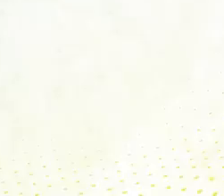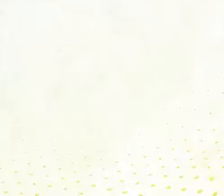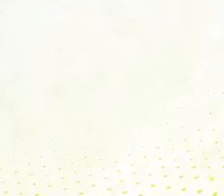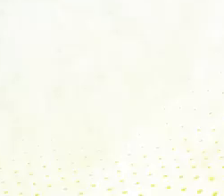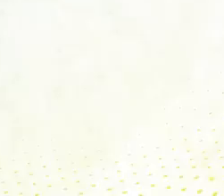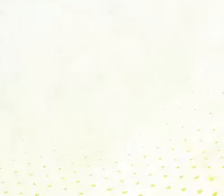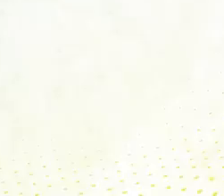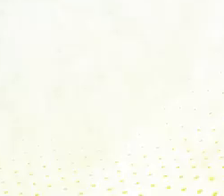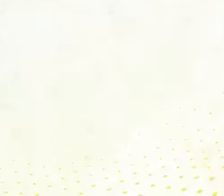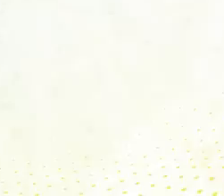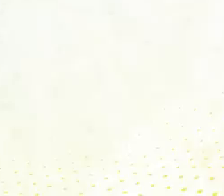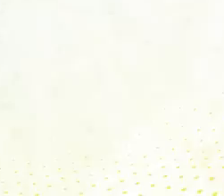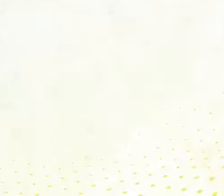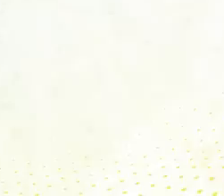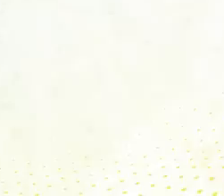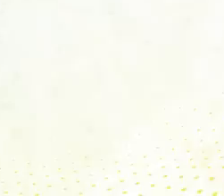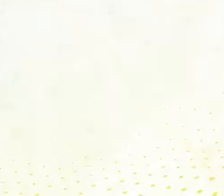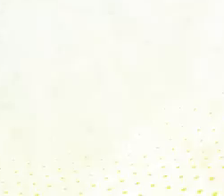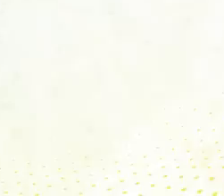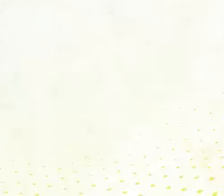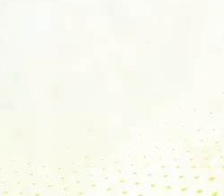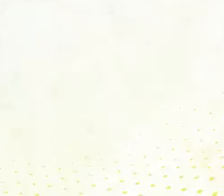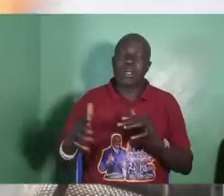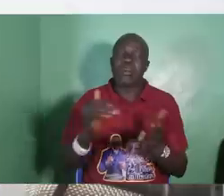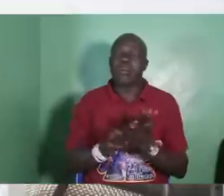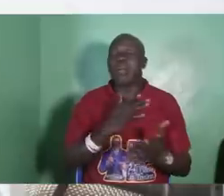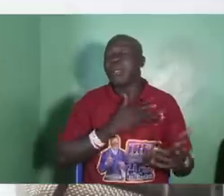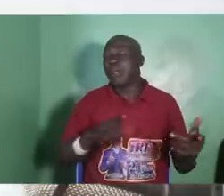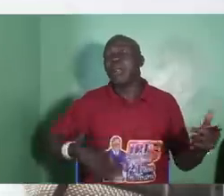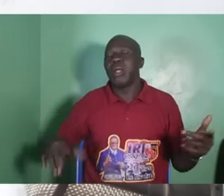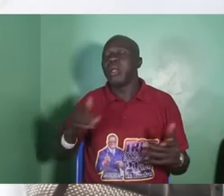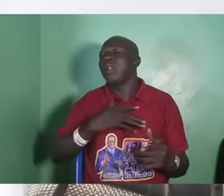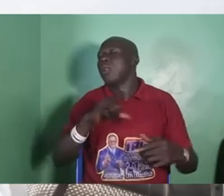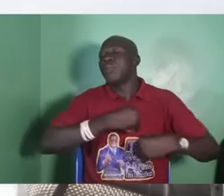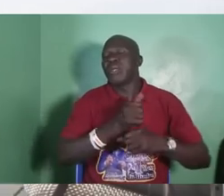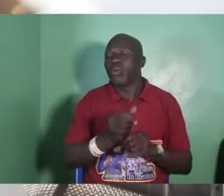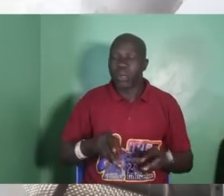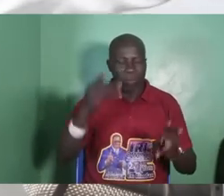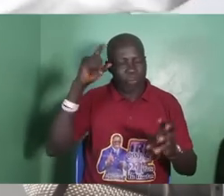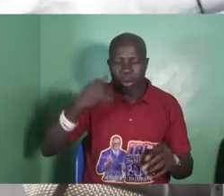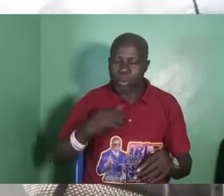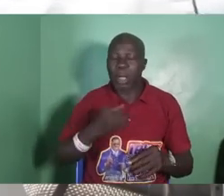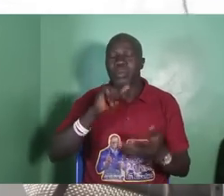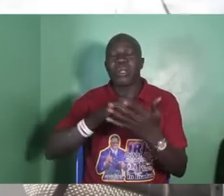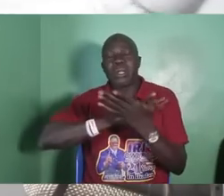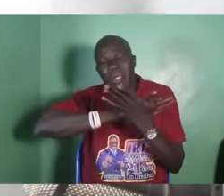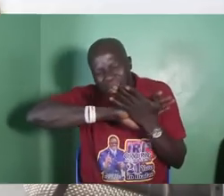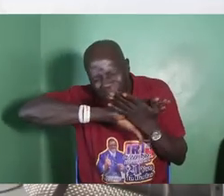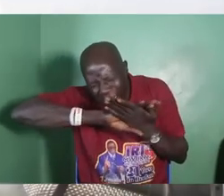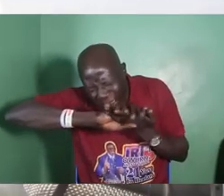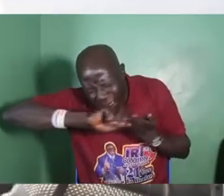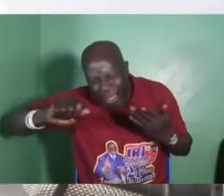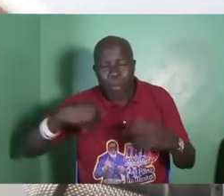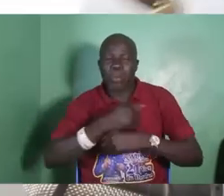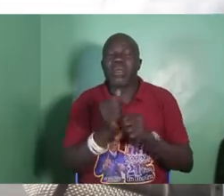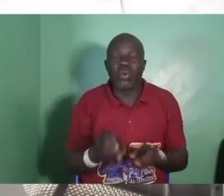atagbara ehon ninu aye mi thank you sir my auntie sir oluwa lana fun mi no make way for me o pa igan mere and take away my reproach